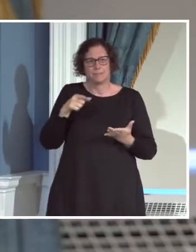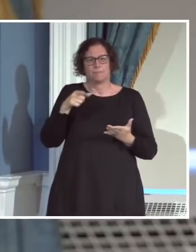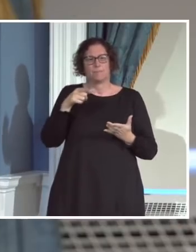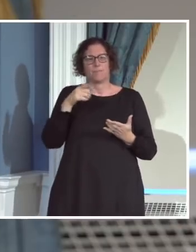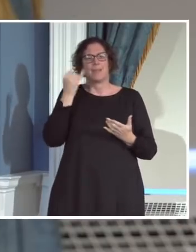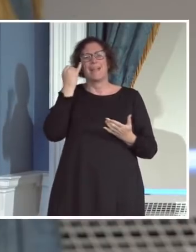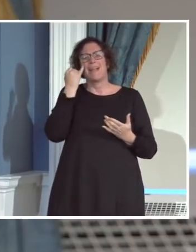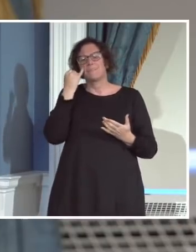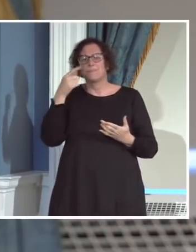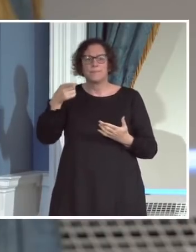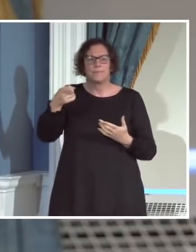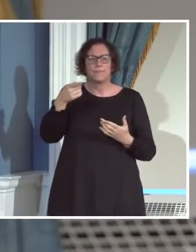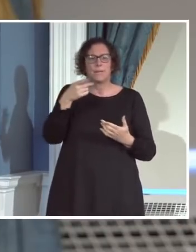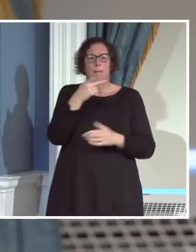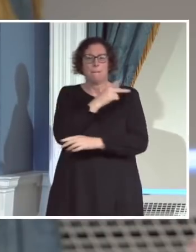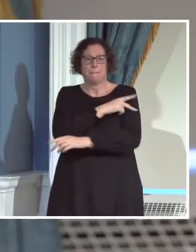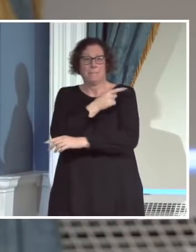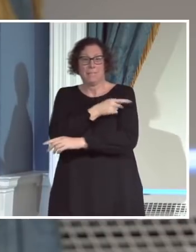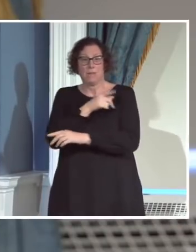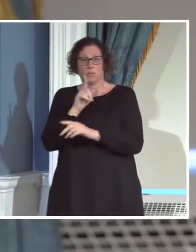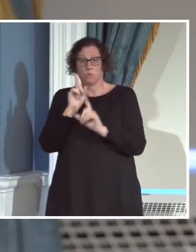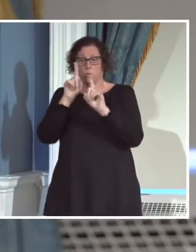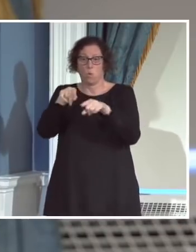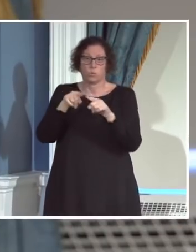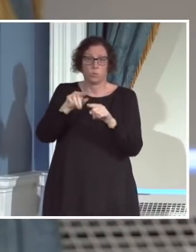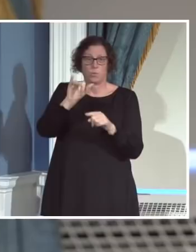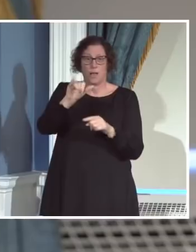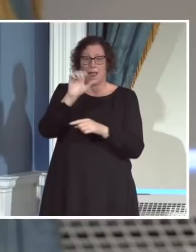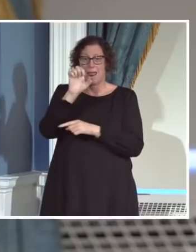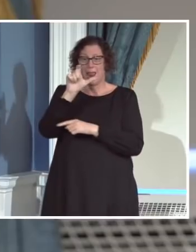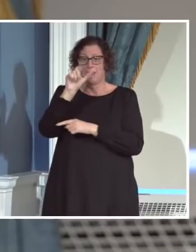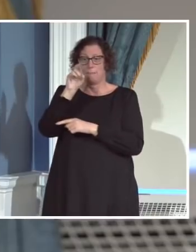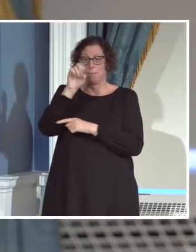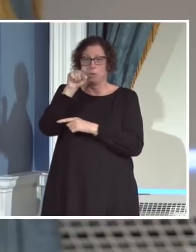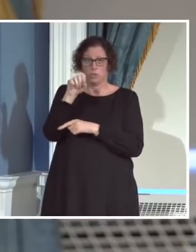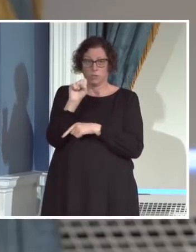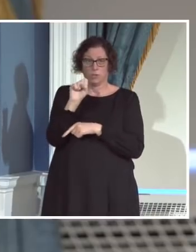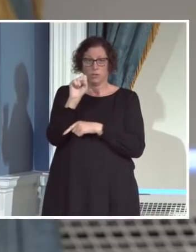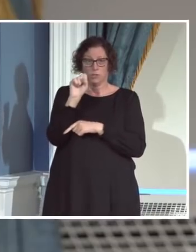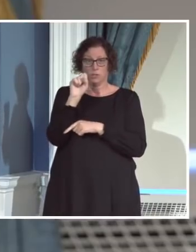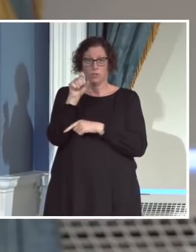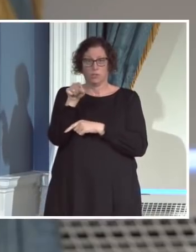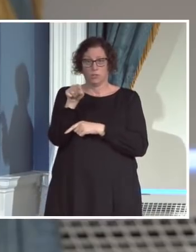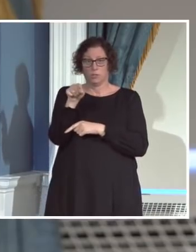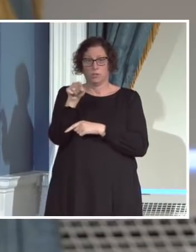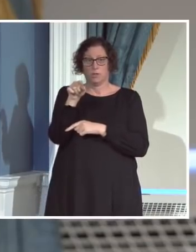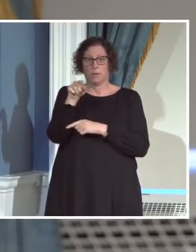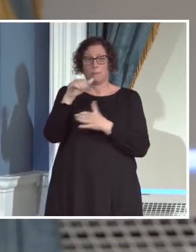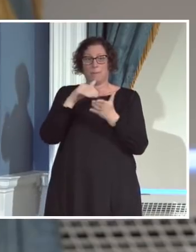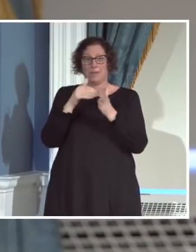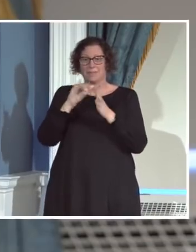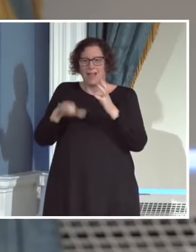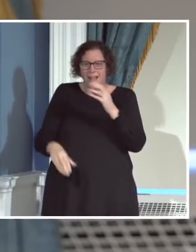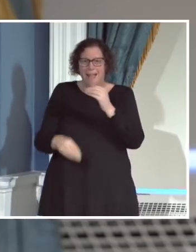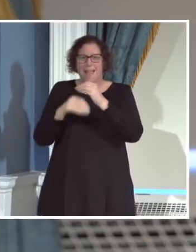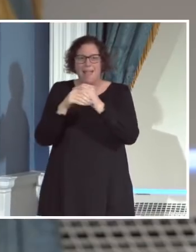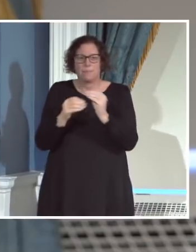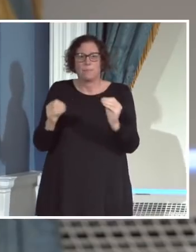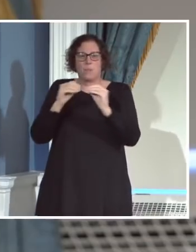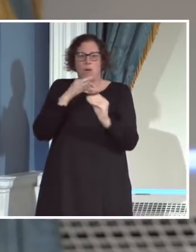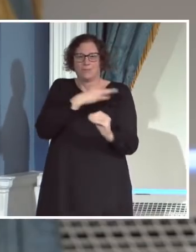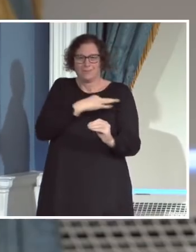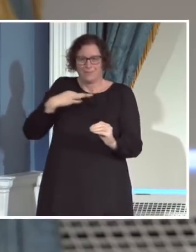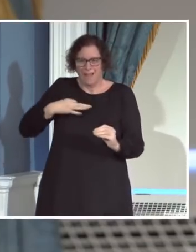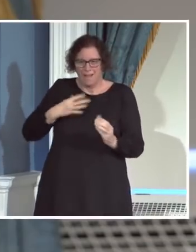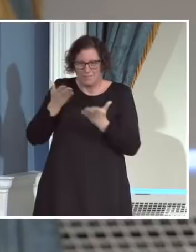other hospitals in that area, then I need to send the staff to Elmhurst to take care of those patients. And whenever Elmhurst or